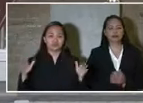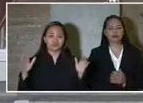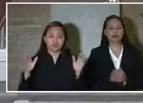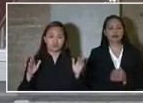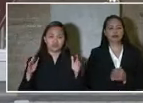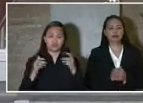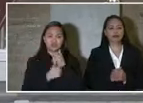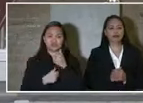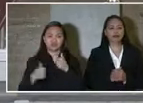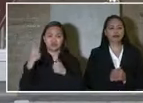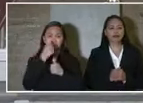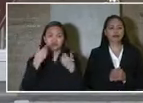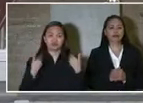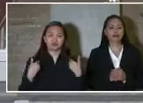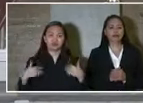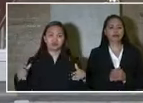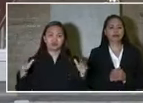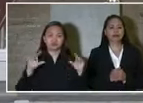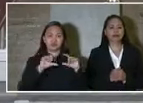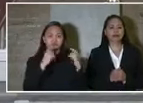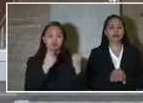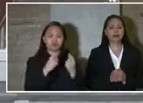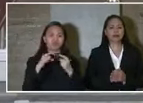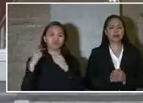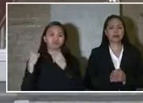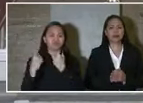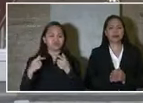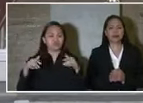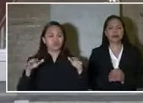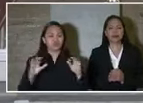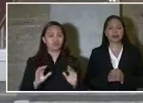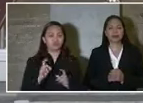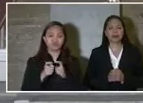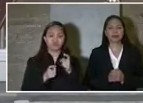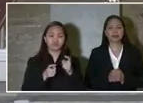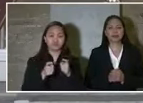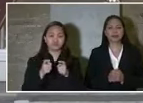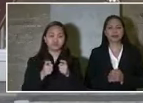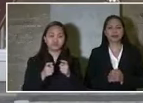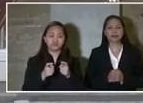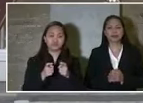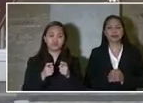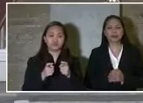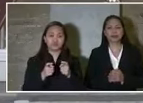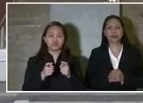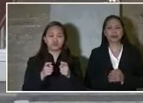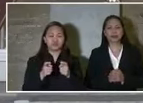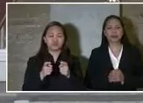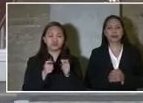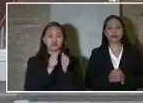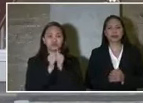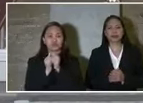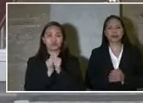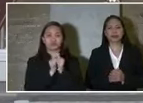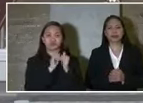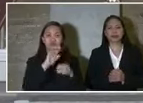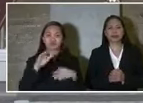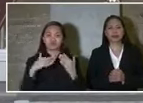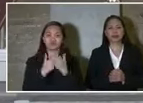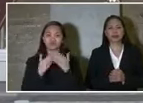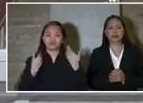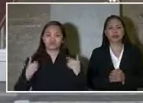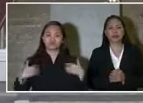and archangels, with thrones and dominions, and with all the hosts